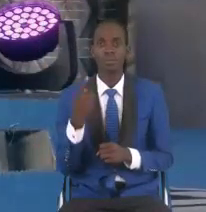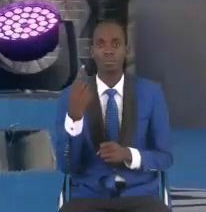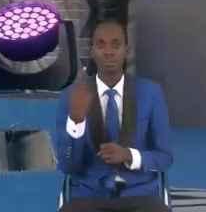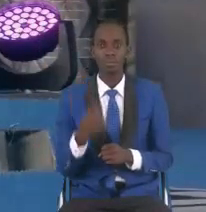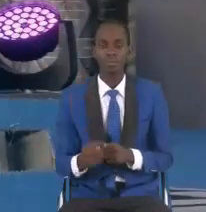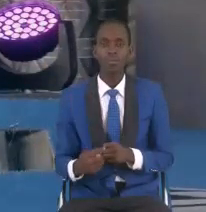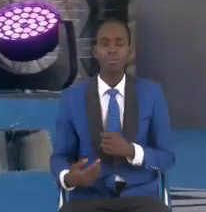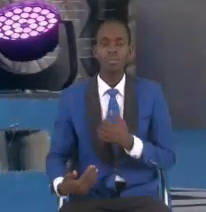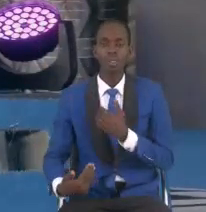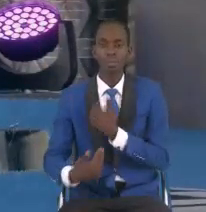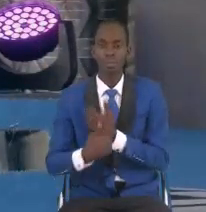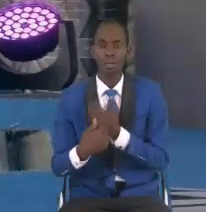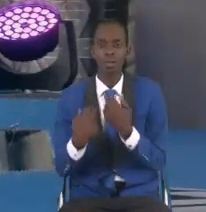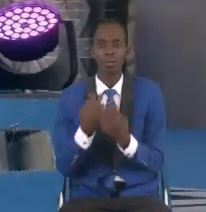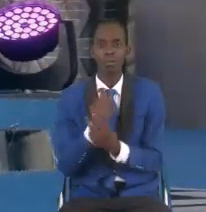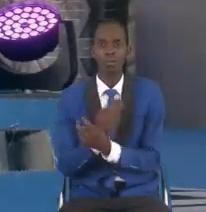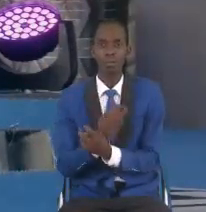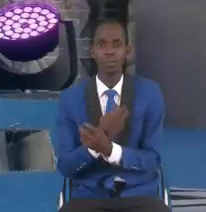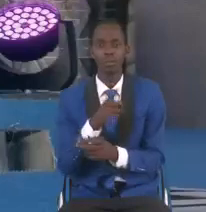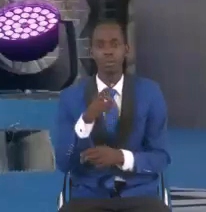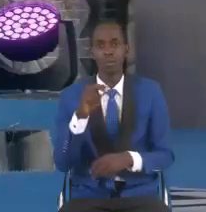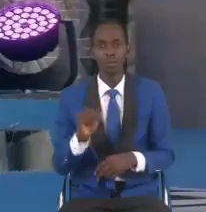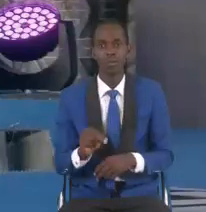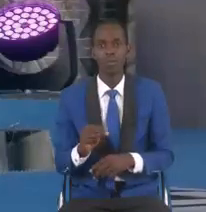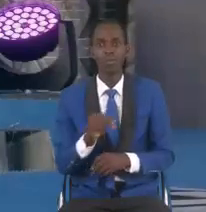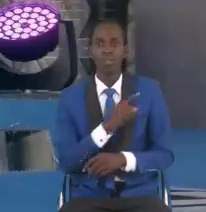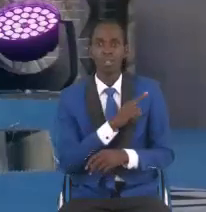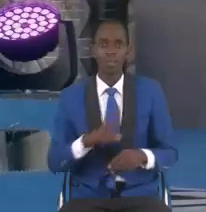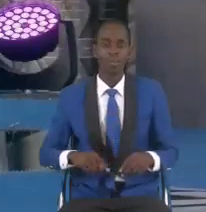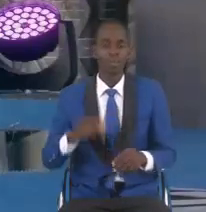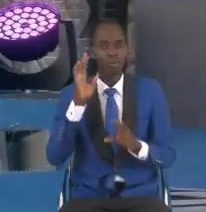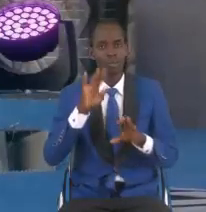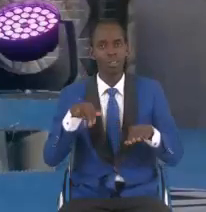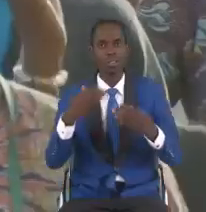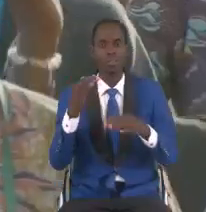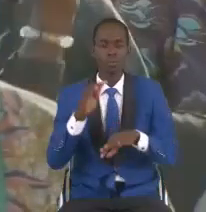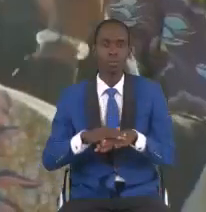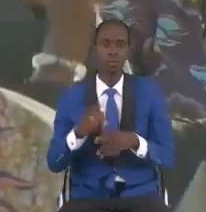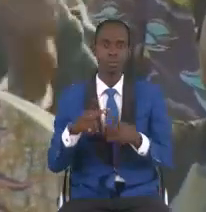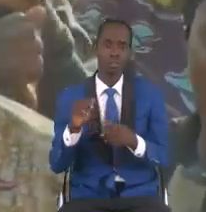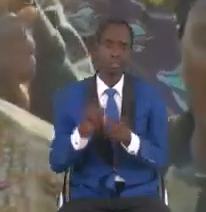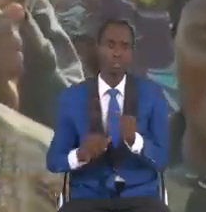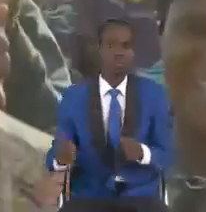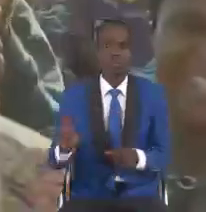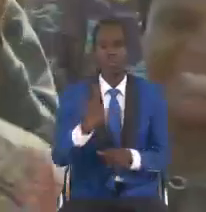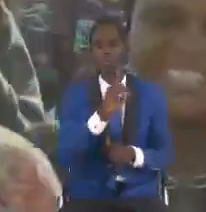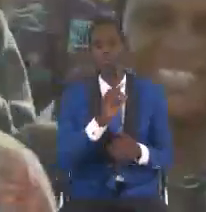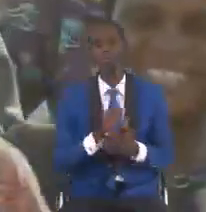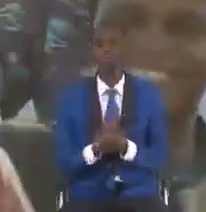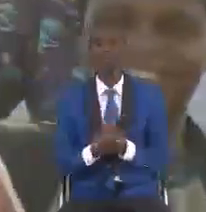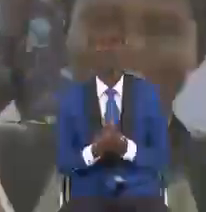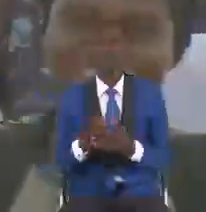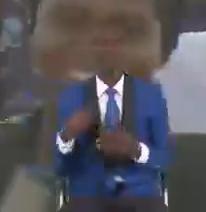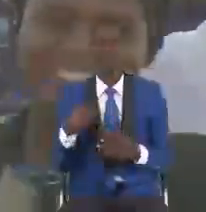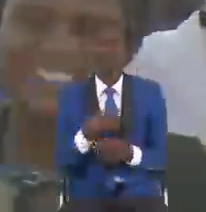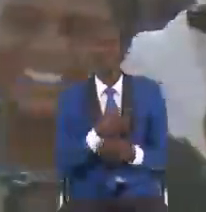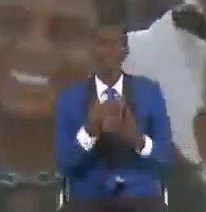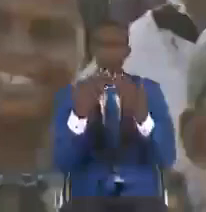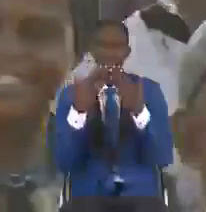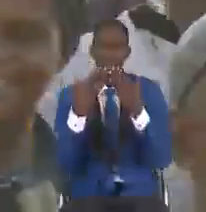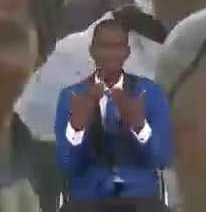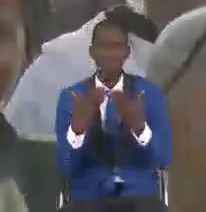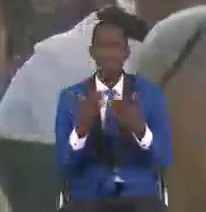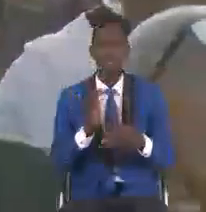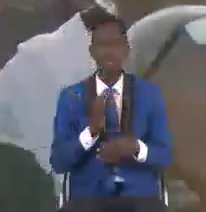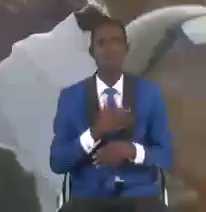backbone you need, the Lord will grant to everyone. We appreciate our camp